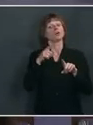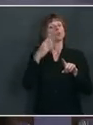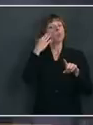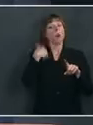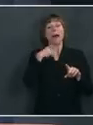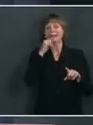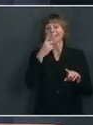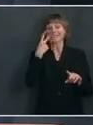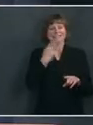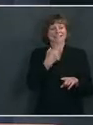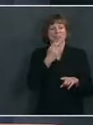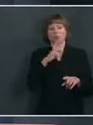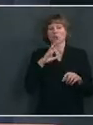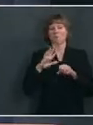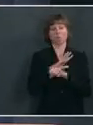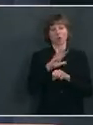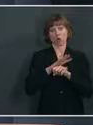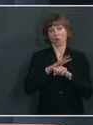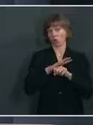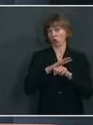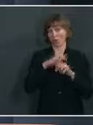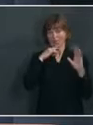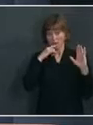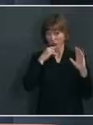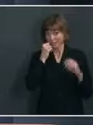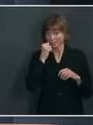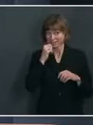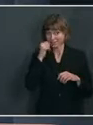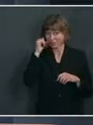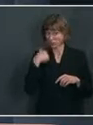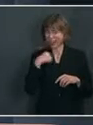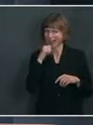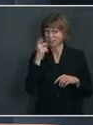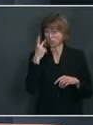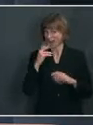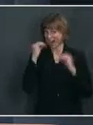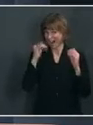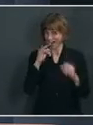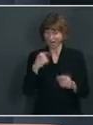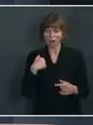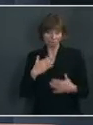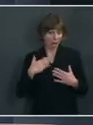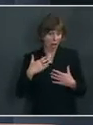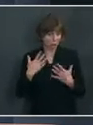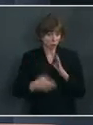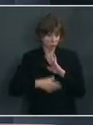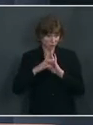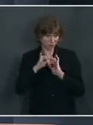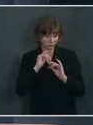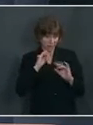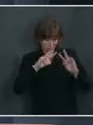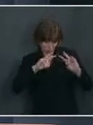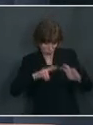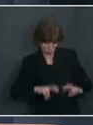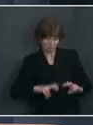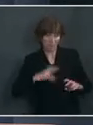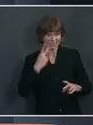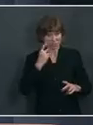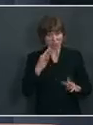her full hearing yesterday. Actually, I didn't see any of her hearing. I'm happy to review it and take a look and see if there's more we can speak to from our